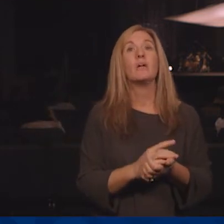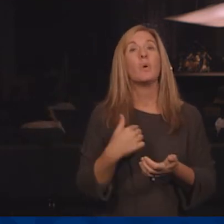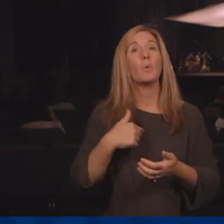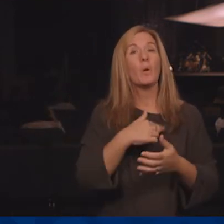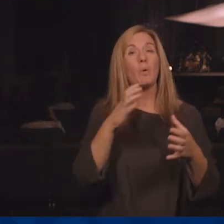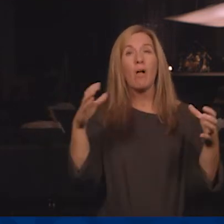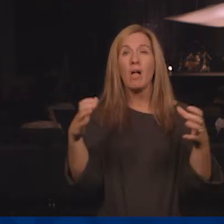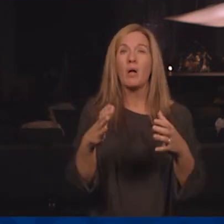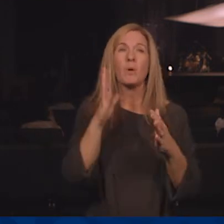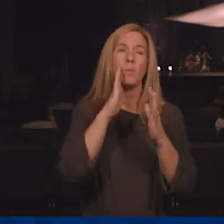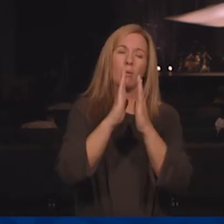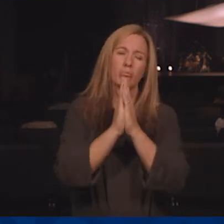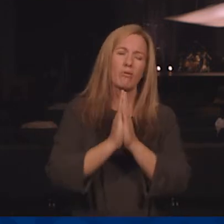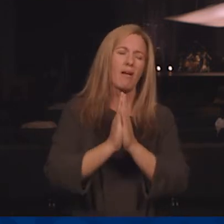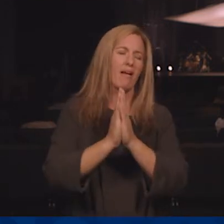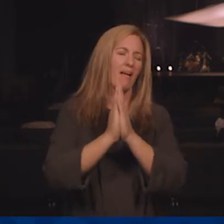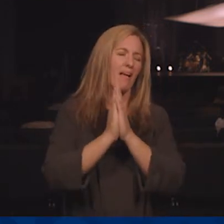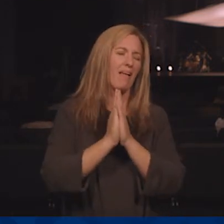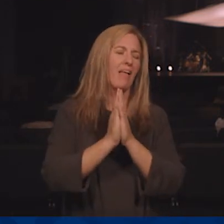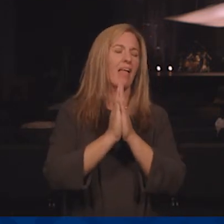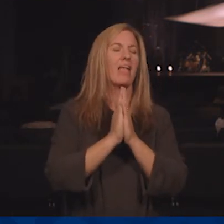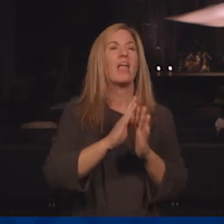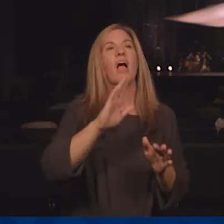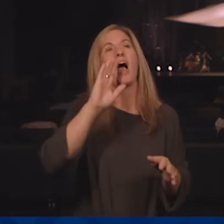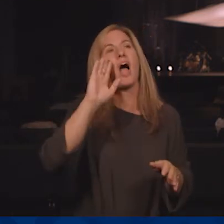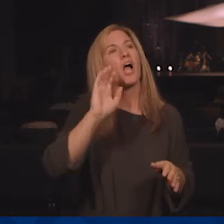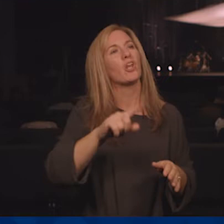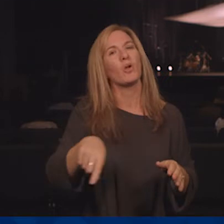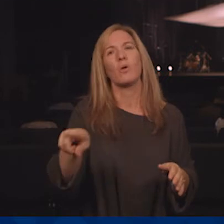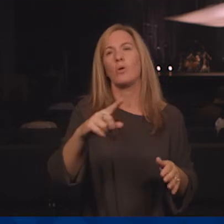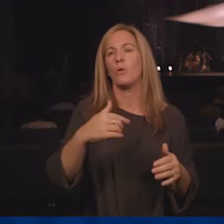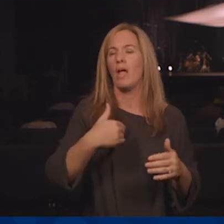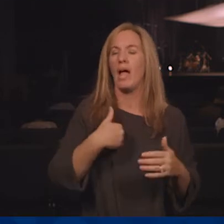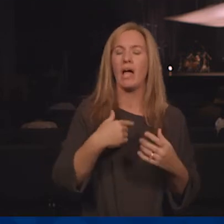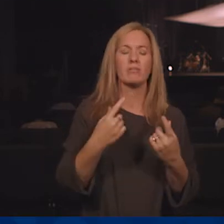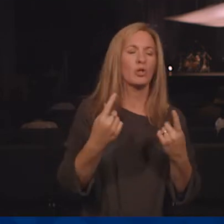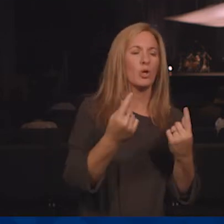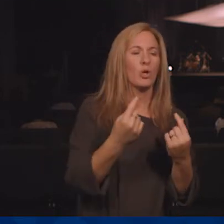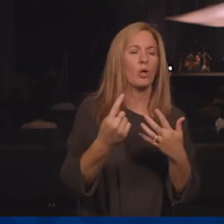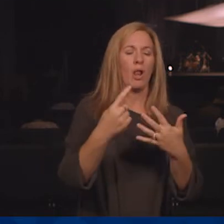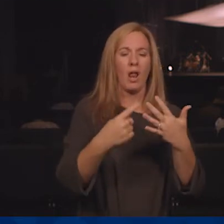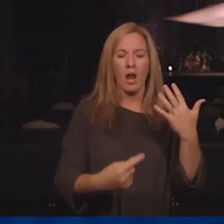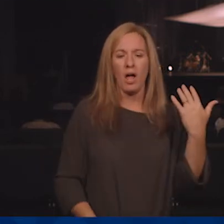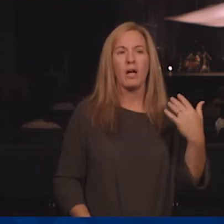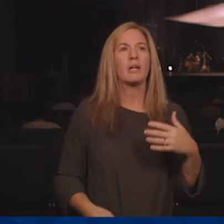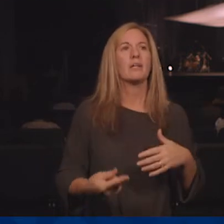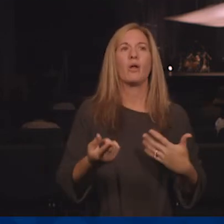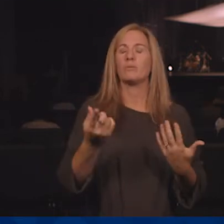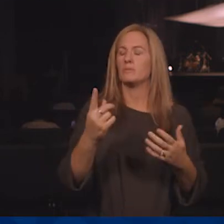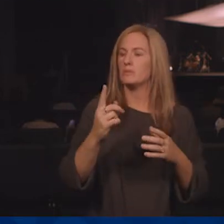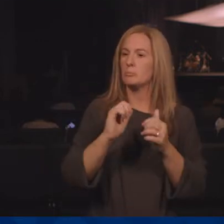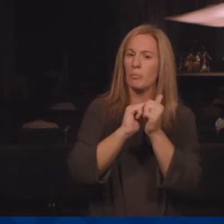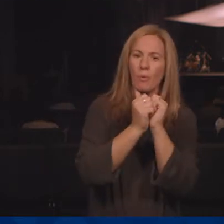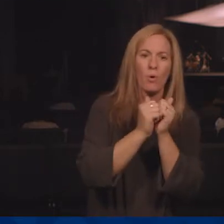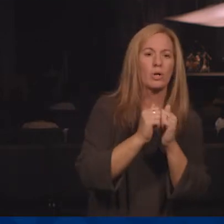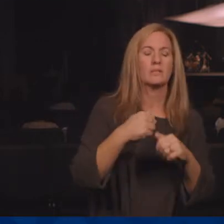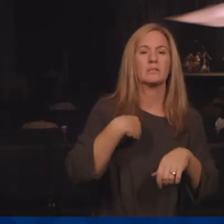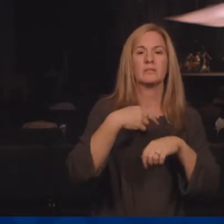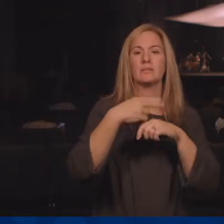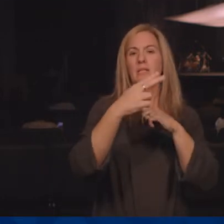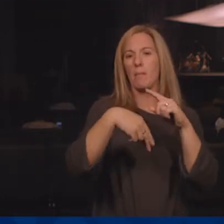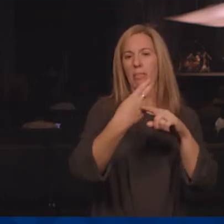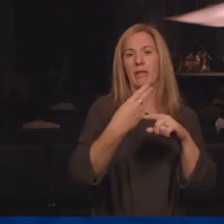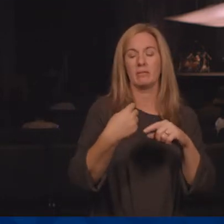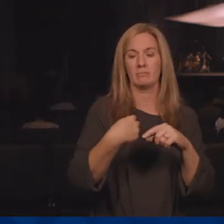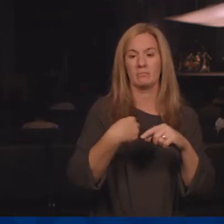come. I know you have so many things to do. I've got like a gazillion things to do. You got sports, I got tumbling. I don't have tumbling, my daughter